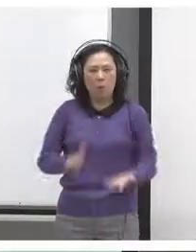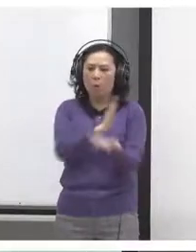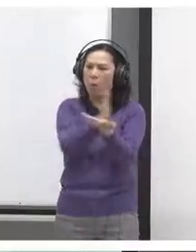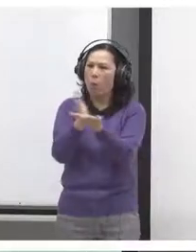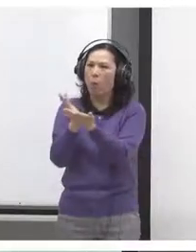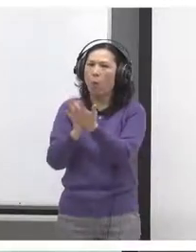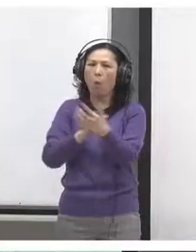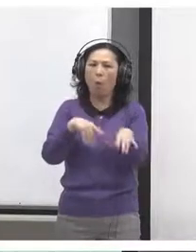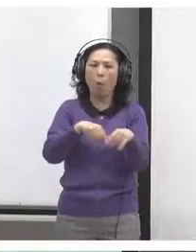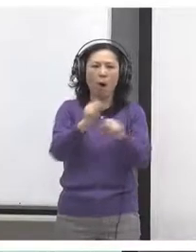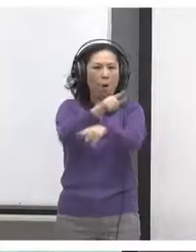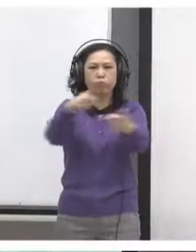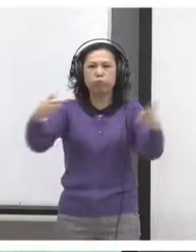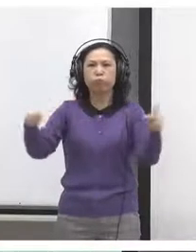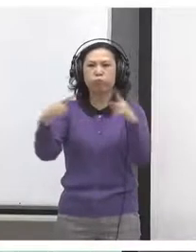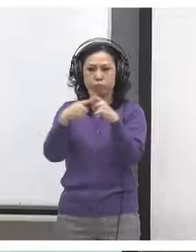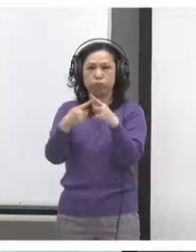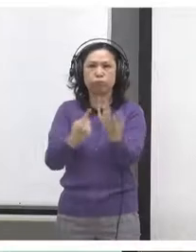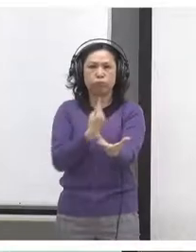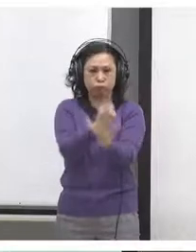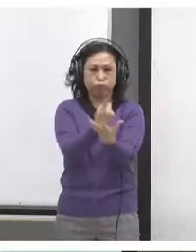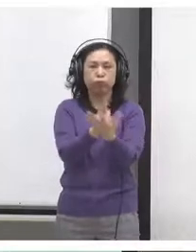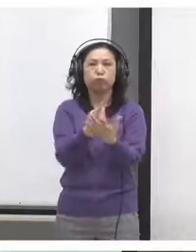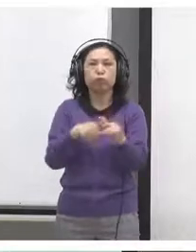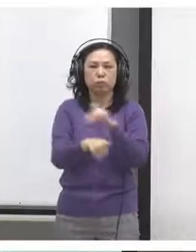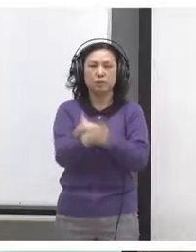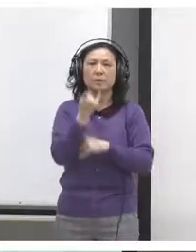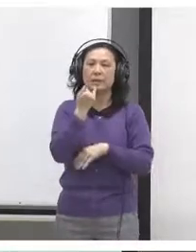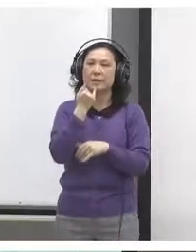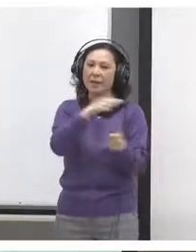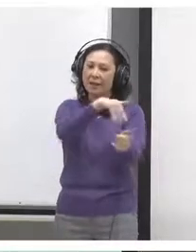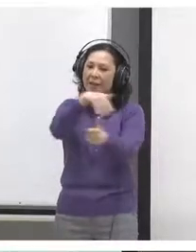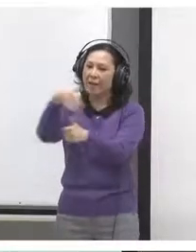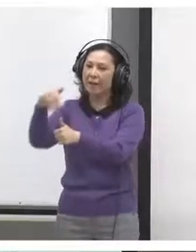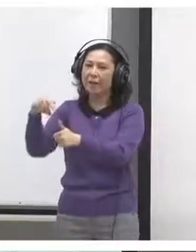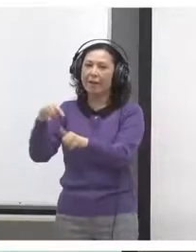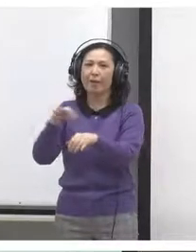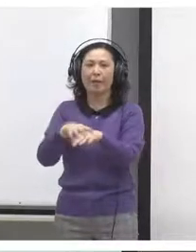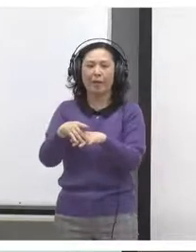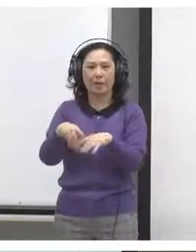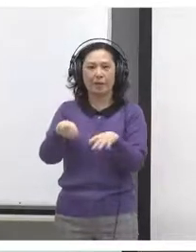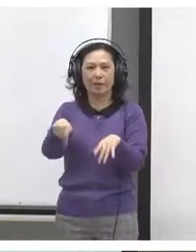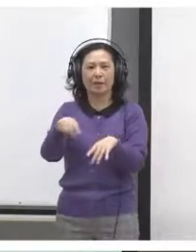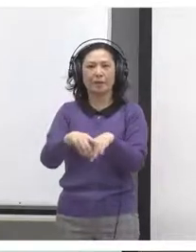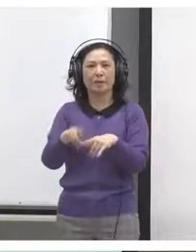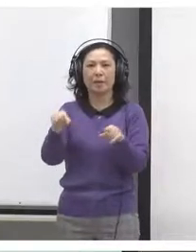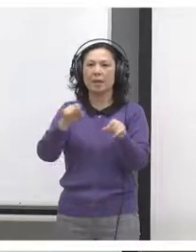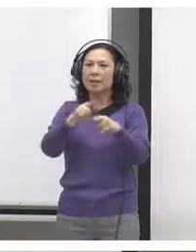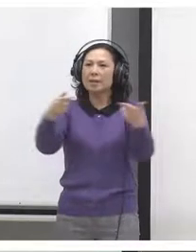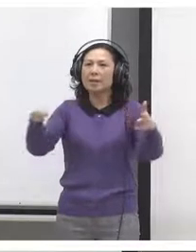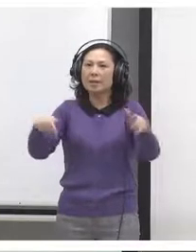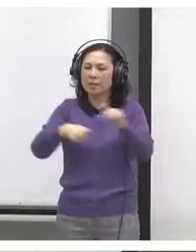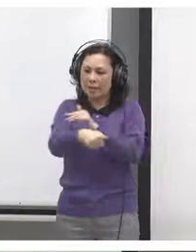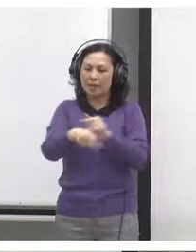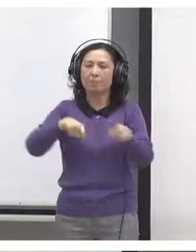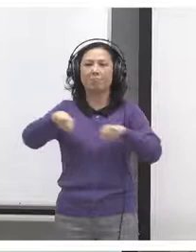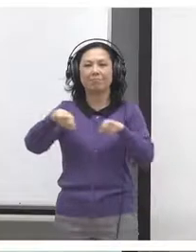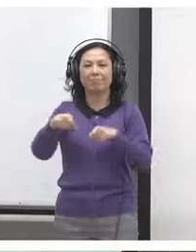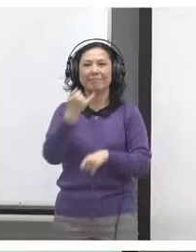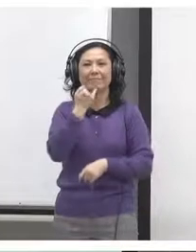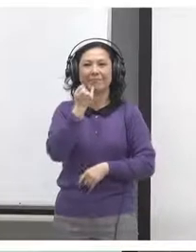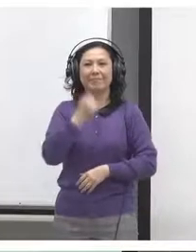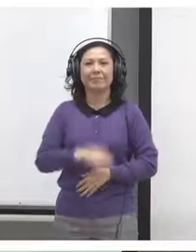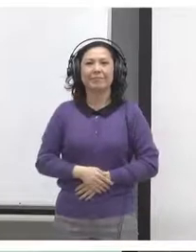and invite people to their project via Slack or other opportunities. Code for Japan